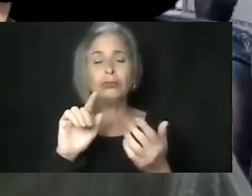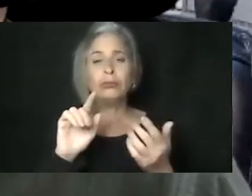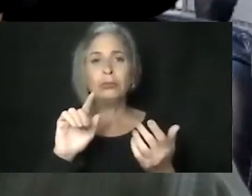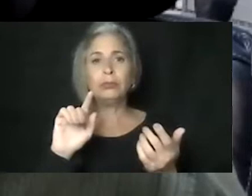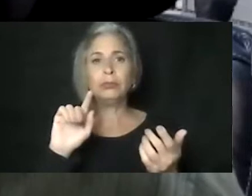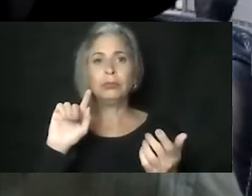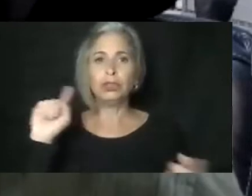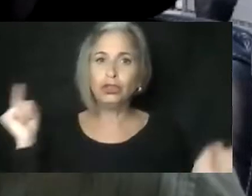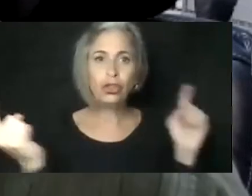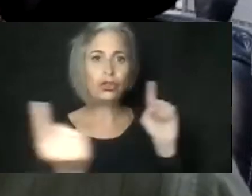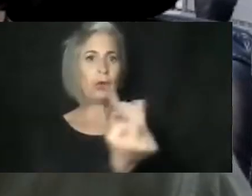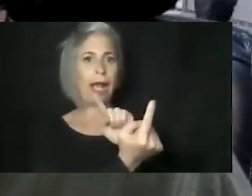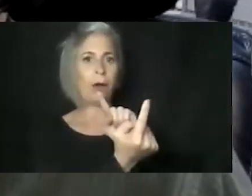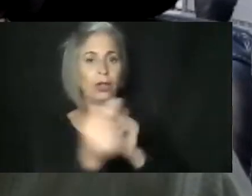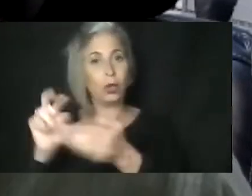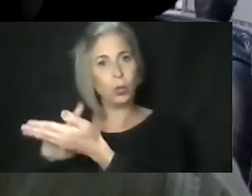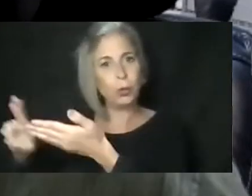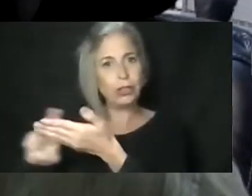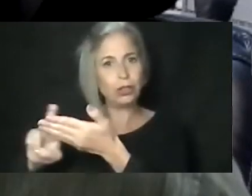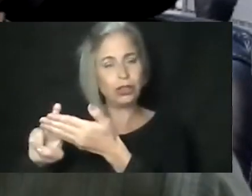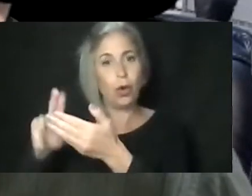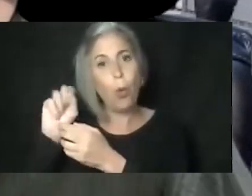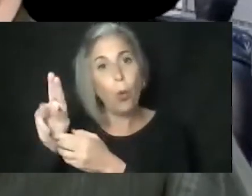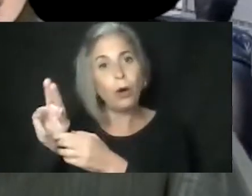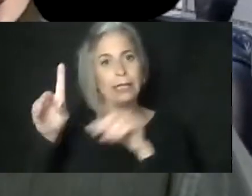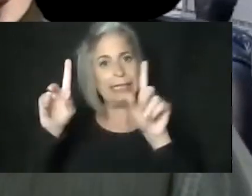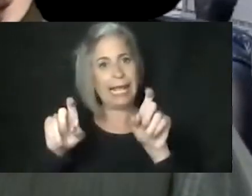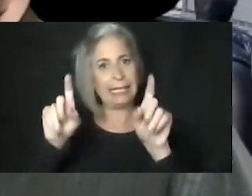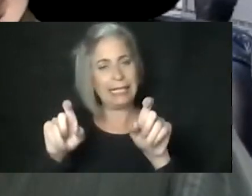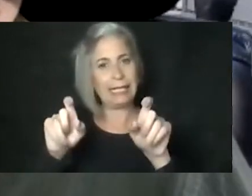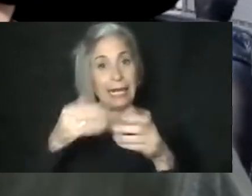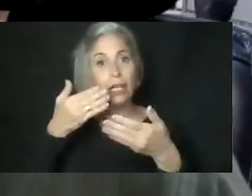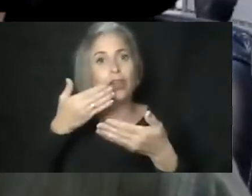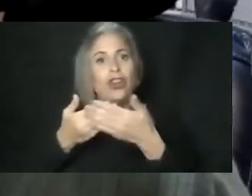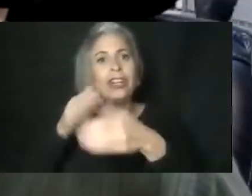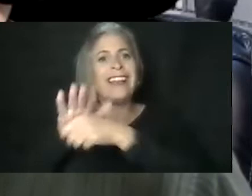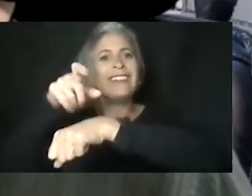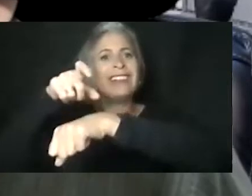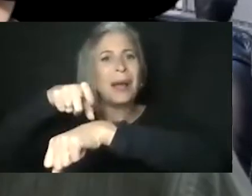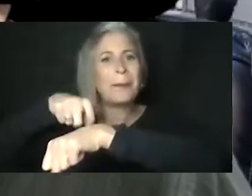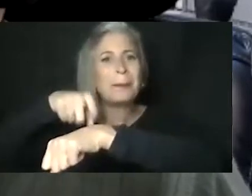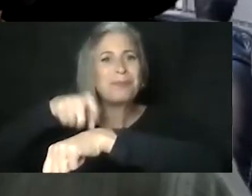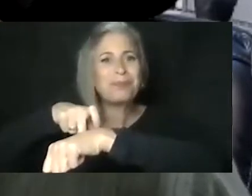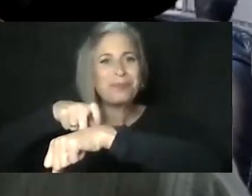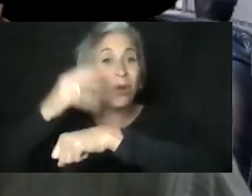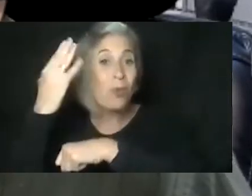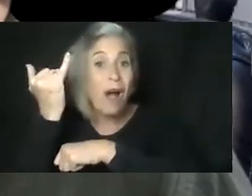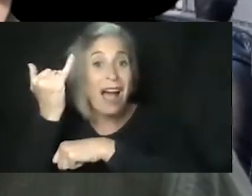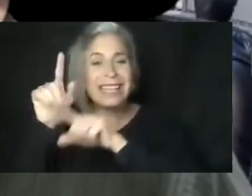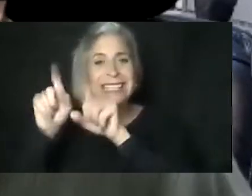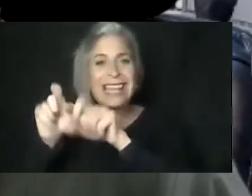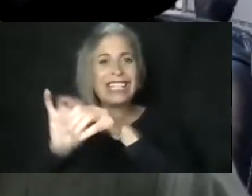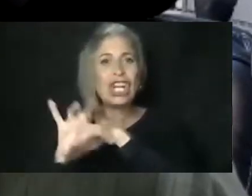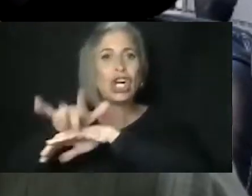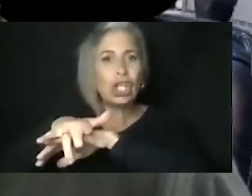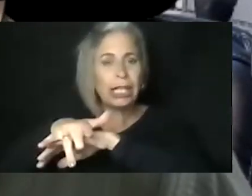whether it's research or testing, in a timely manner, so that testing can be done early, so that it can